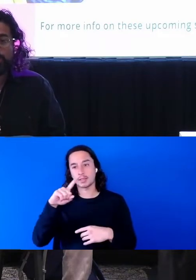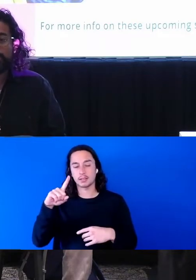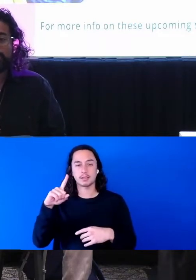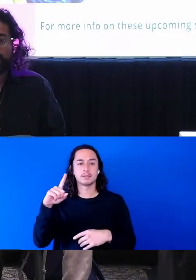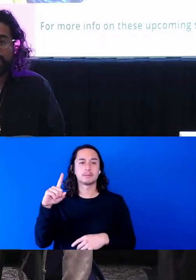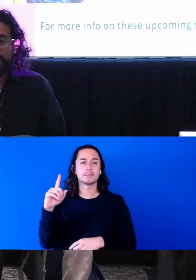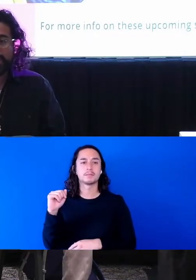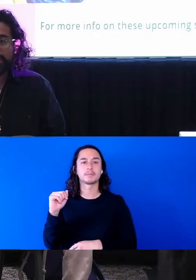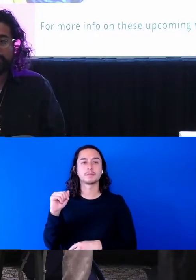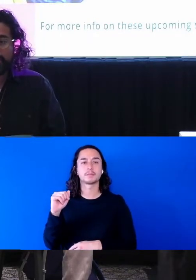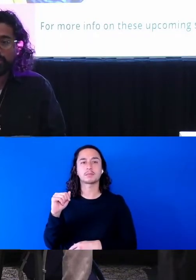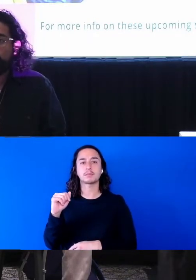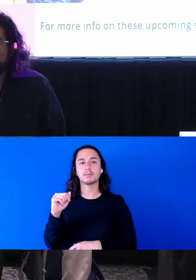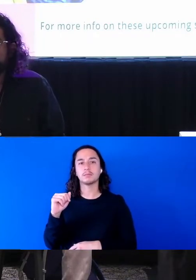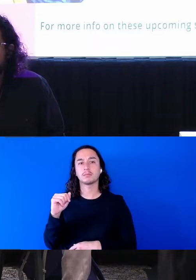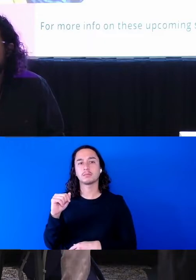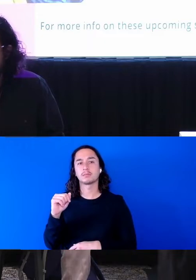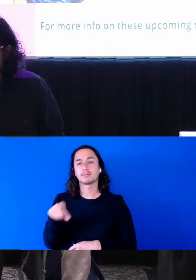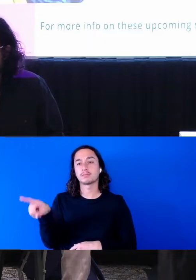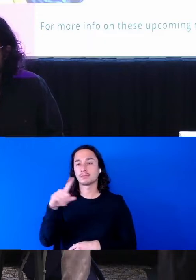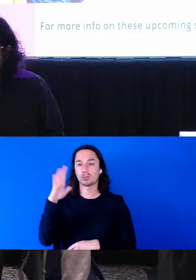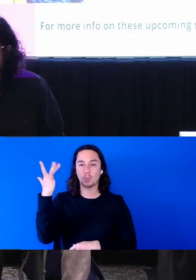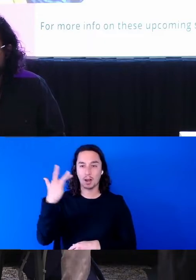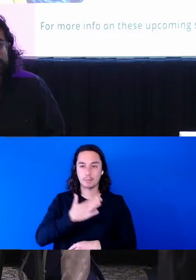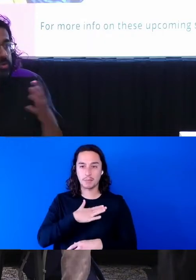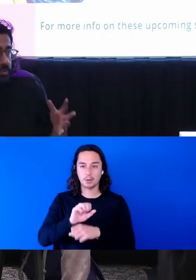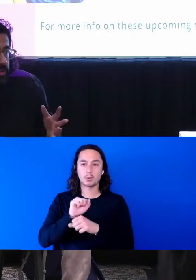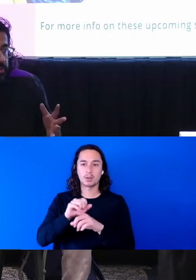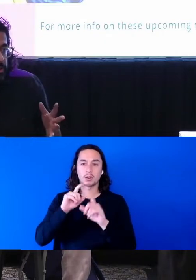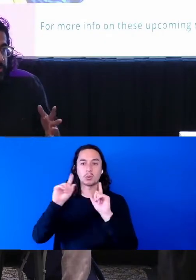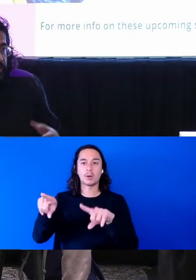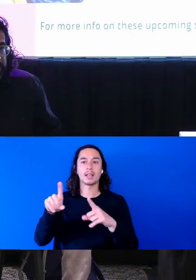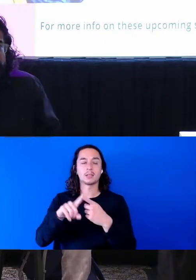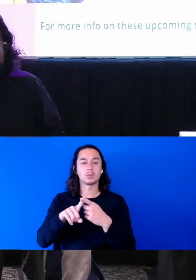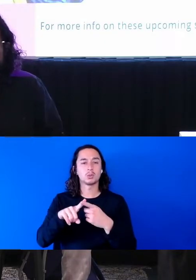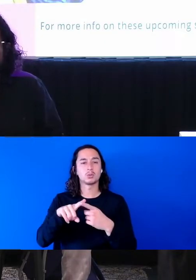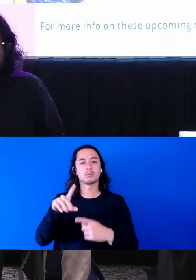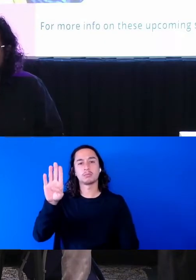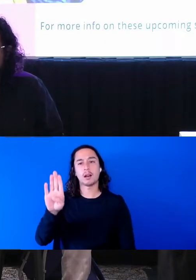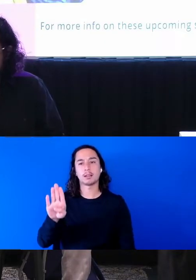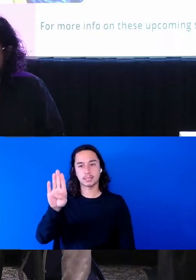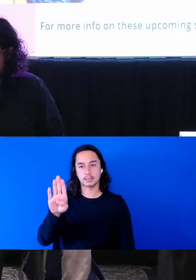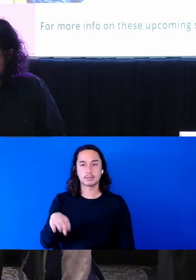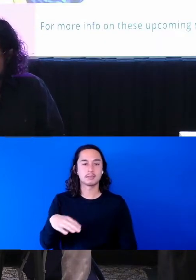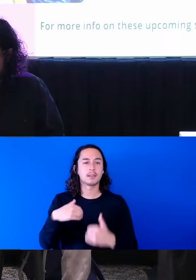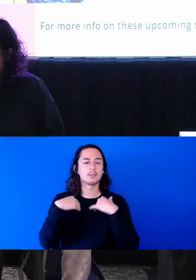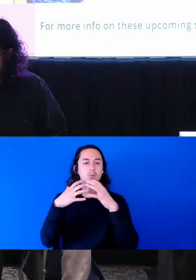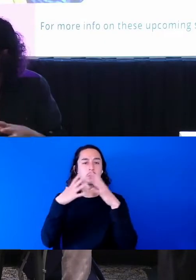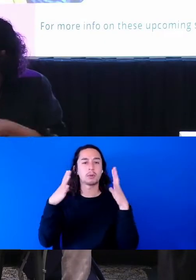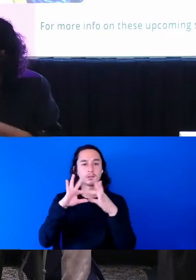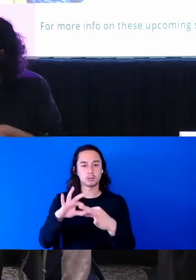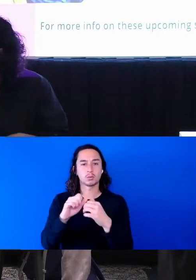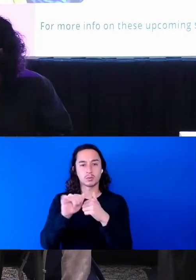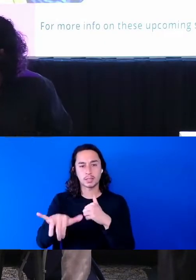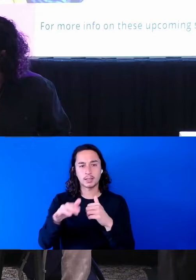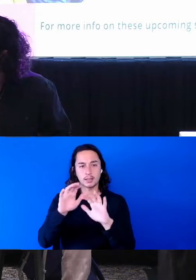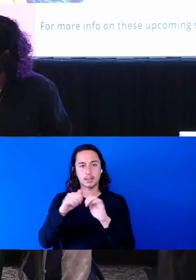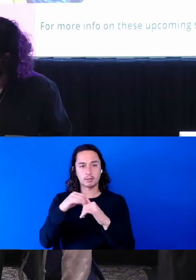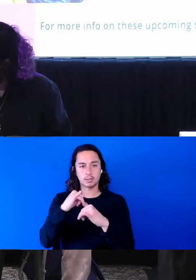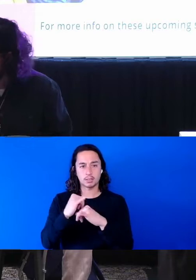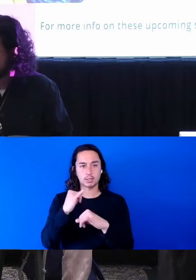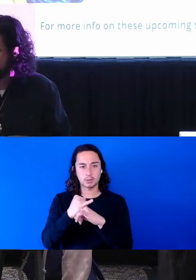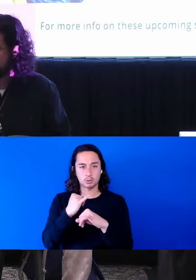they are so much of why my work went to Boston. They have so much to do with it. So how can institutions